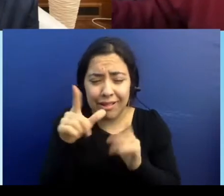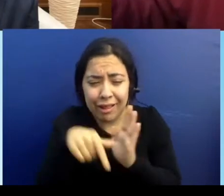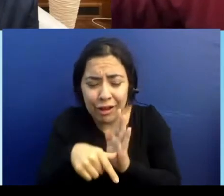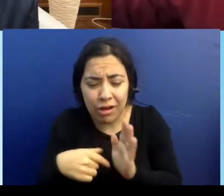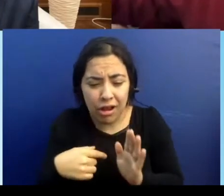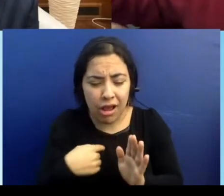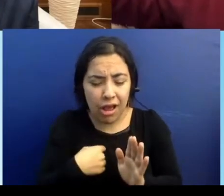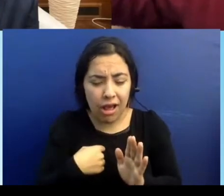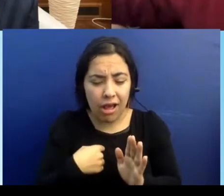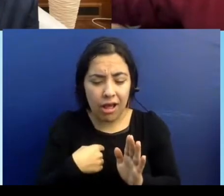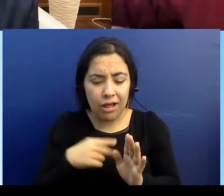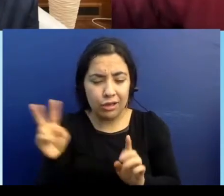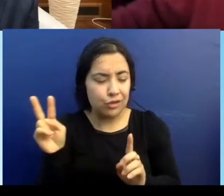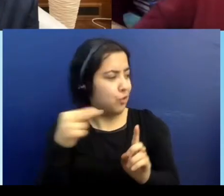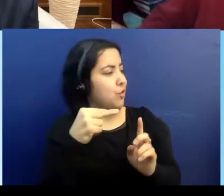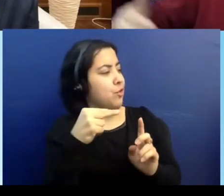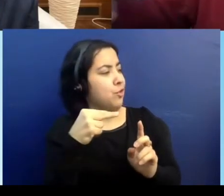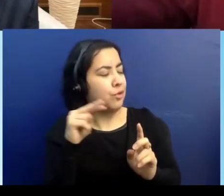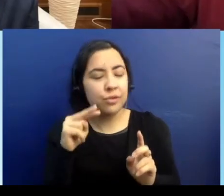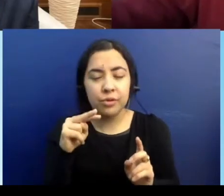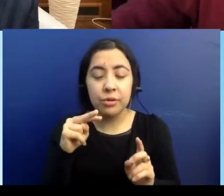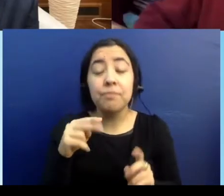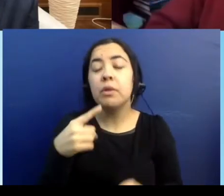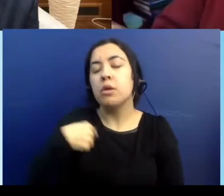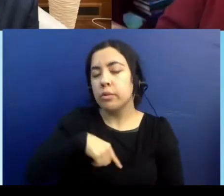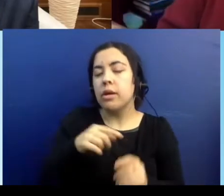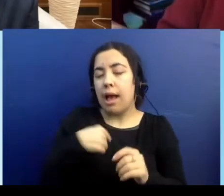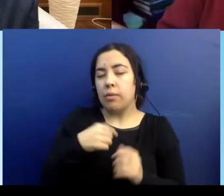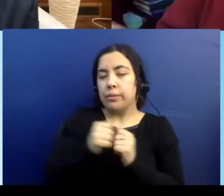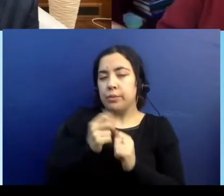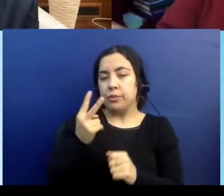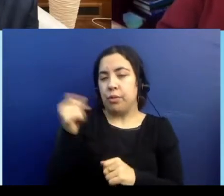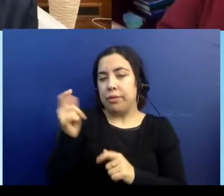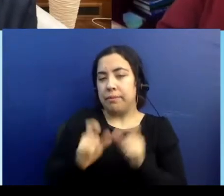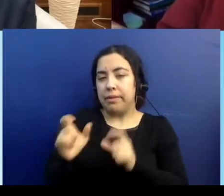with two other people. We were all socially distanced, but watching this